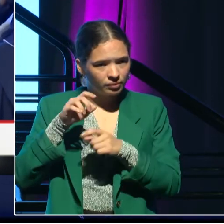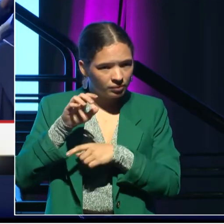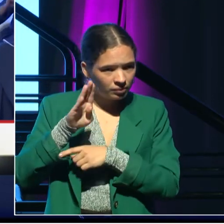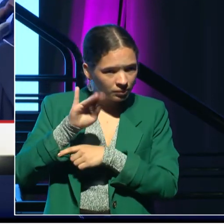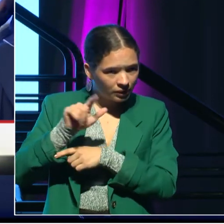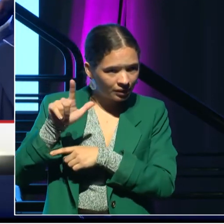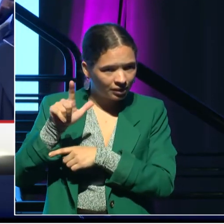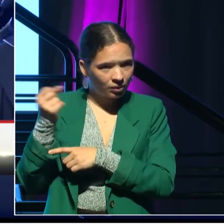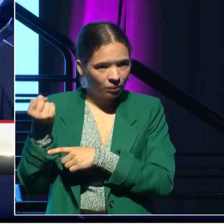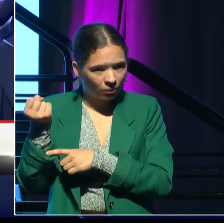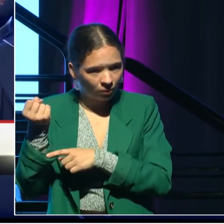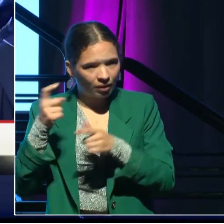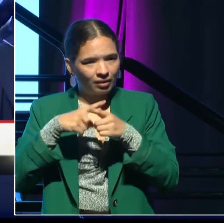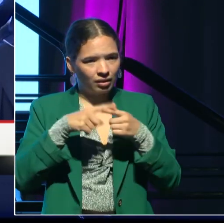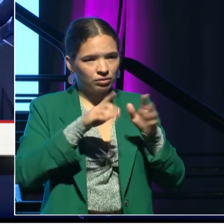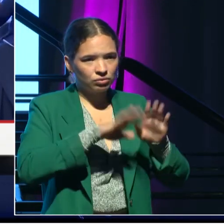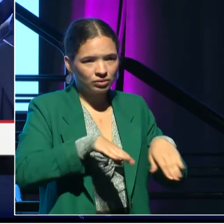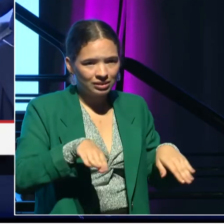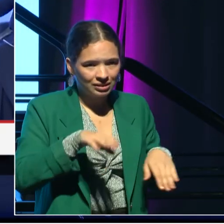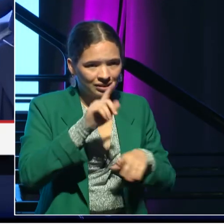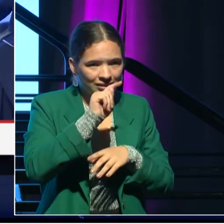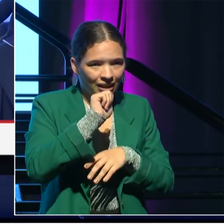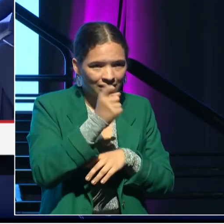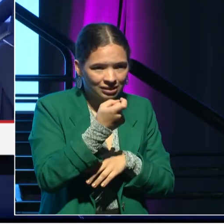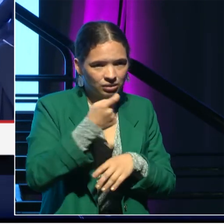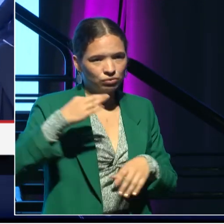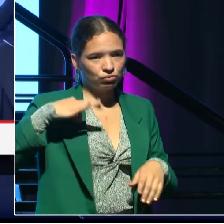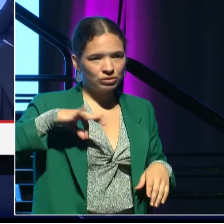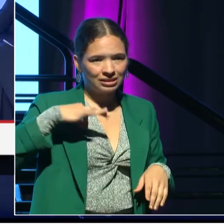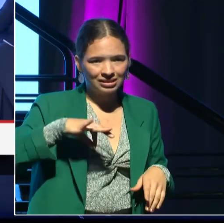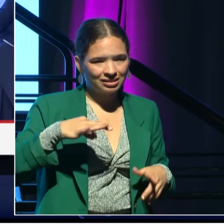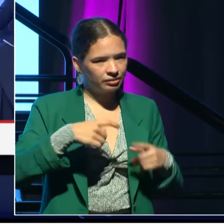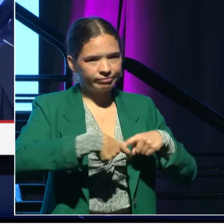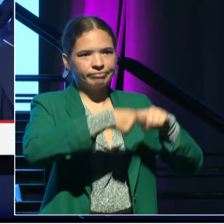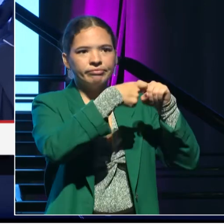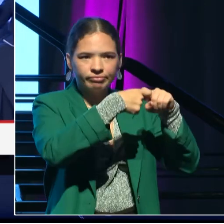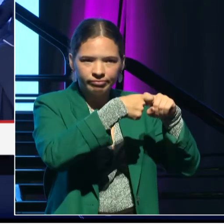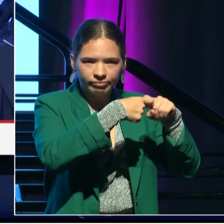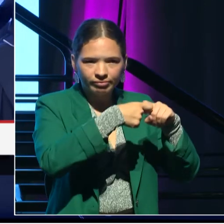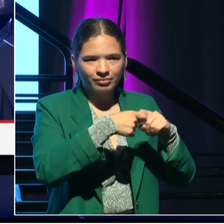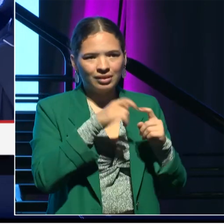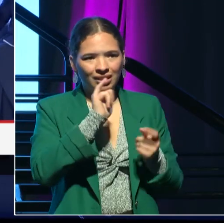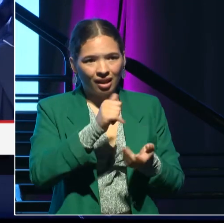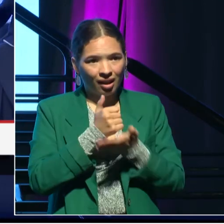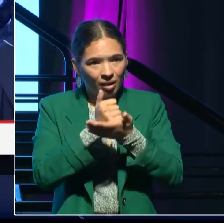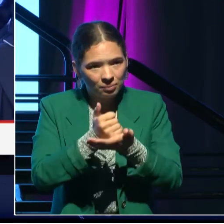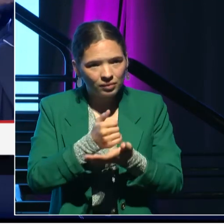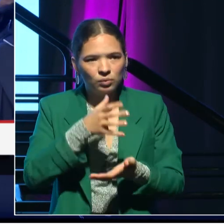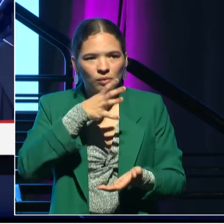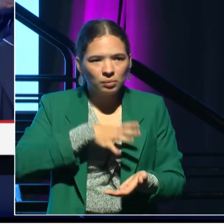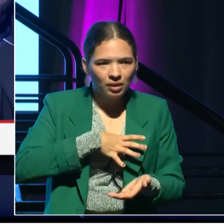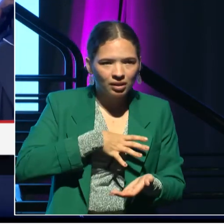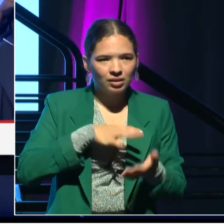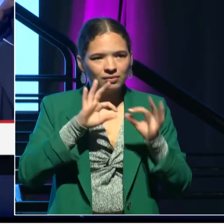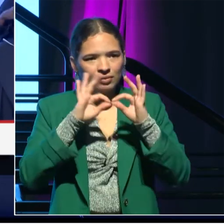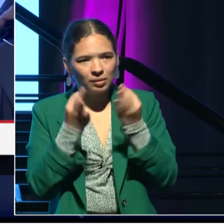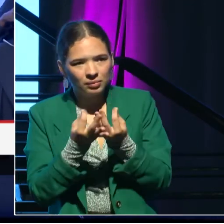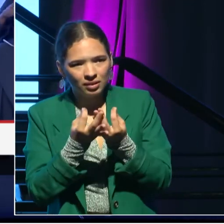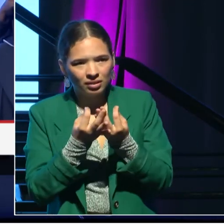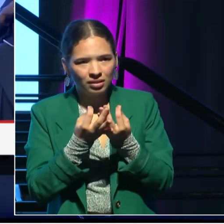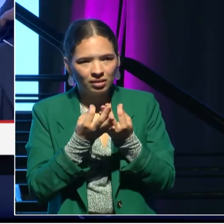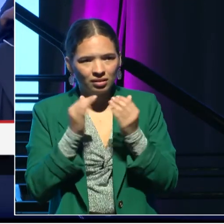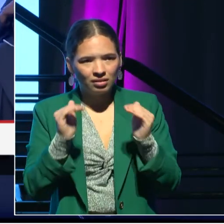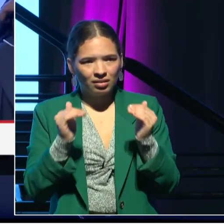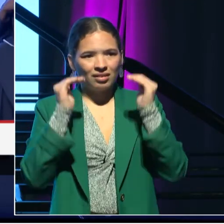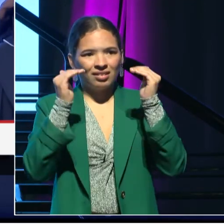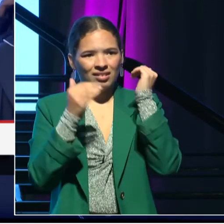available, which lifted 50% of women and families out of poverty. So it is important that you have the right policy makers